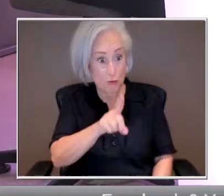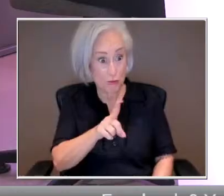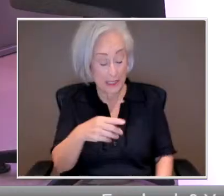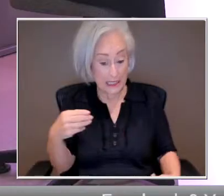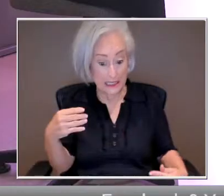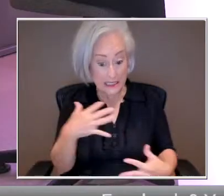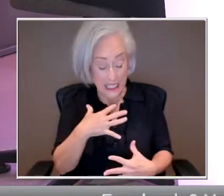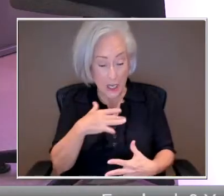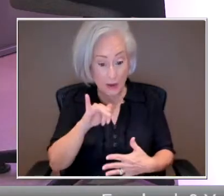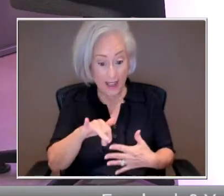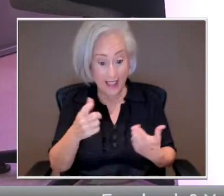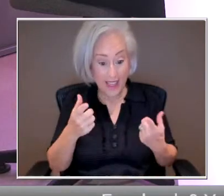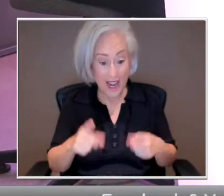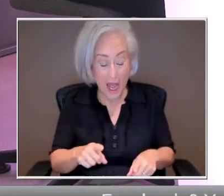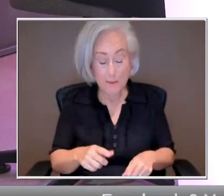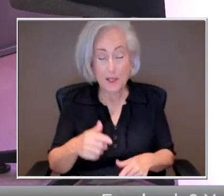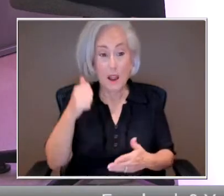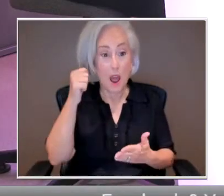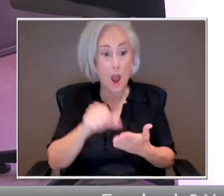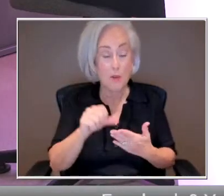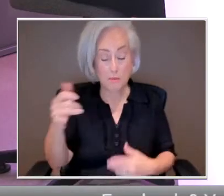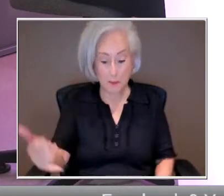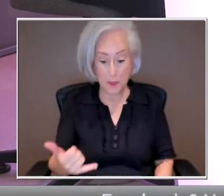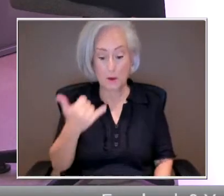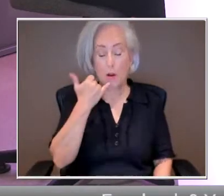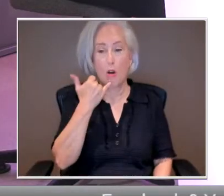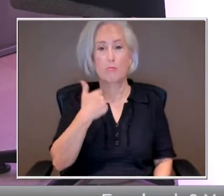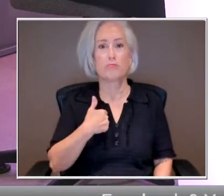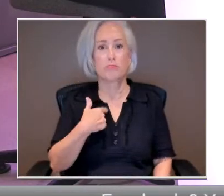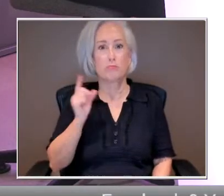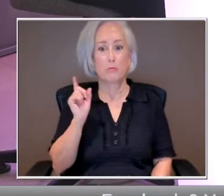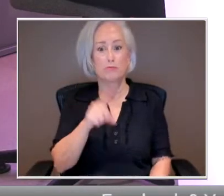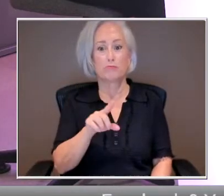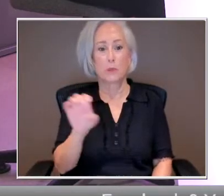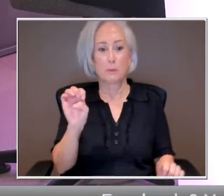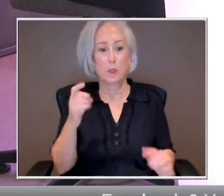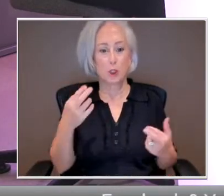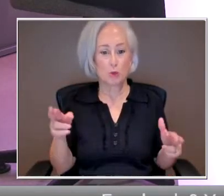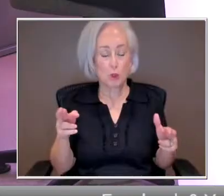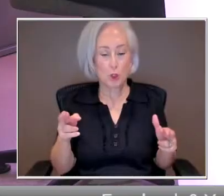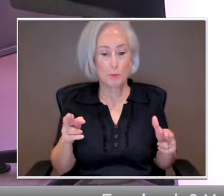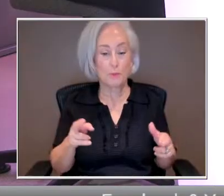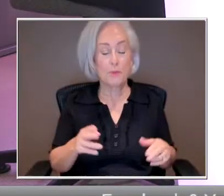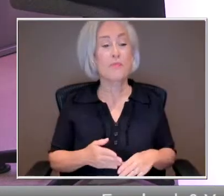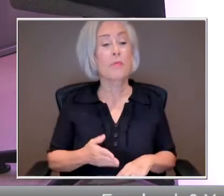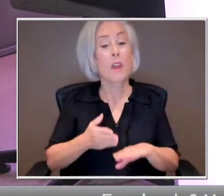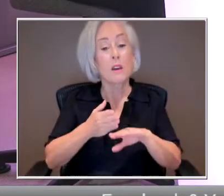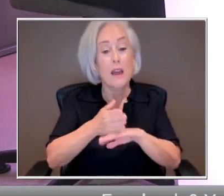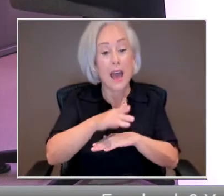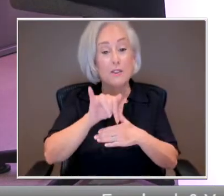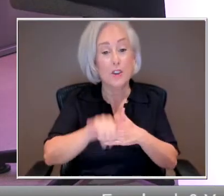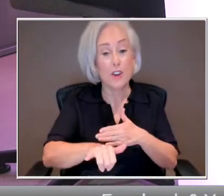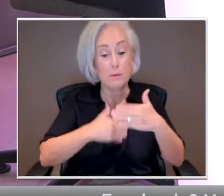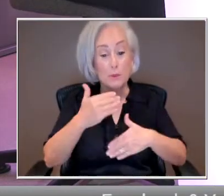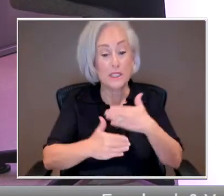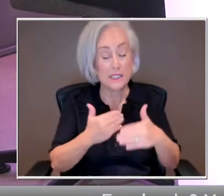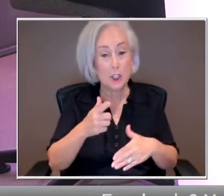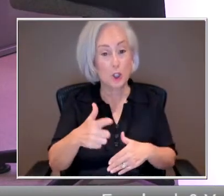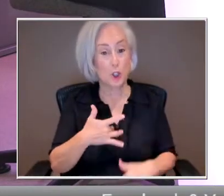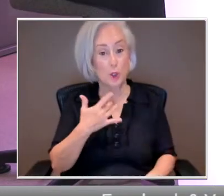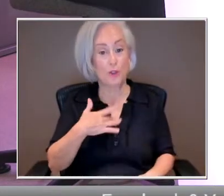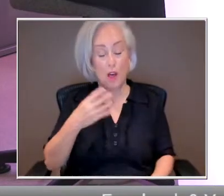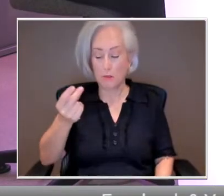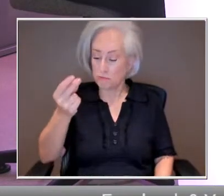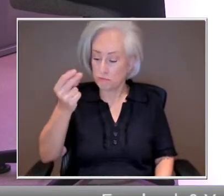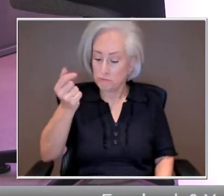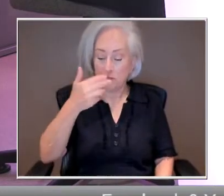remember you calling us and saying, I'm going to the ER. Yes. Right after your procedure, you said you felt instantly better.